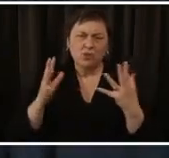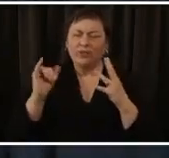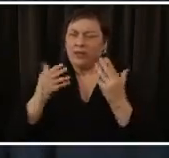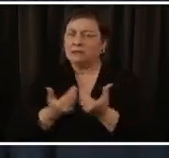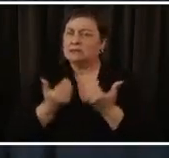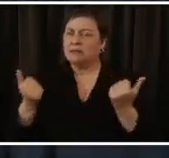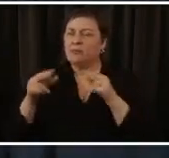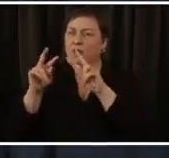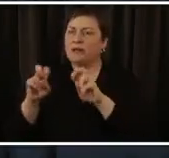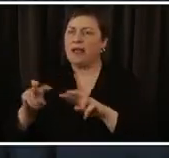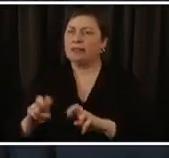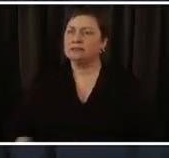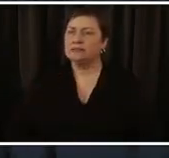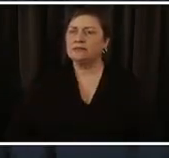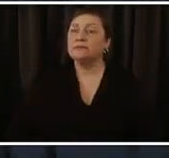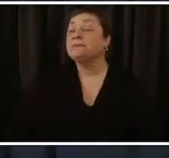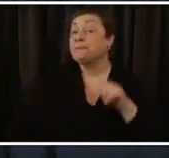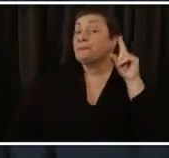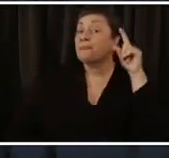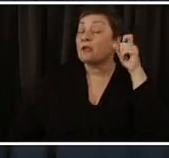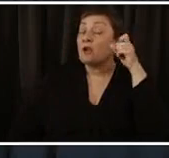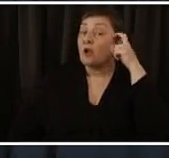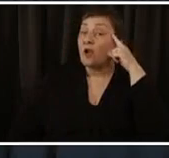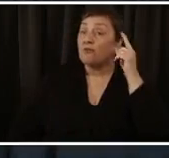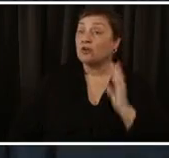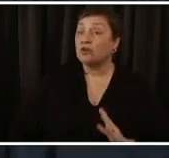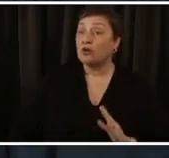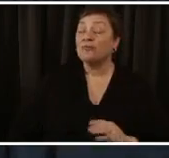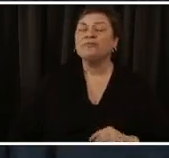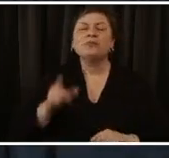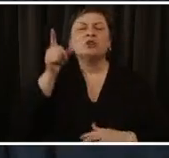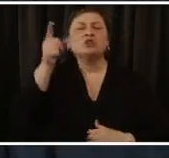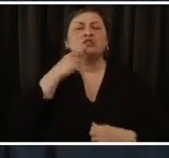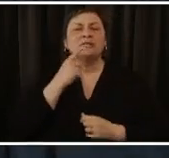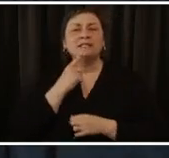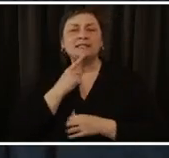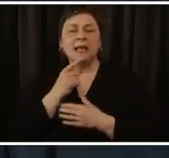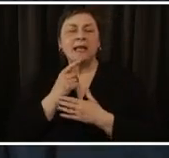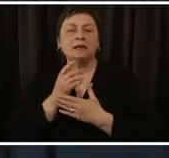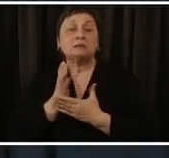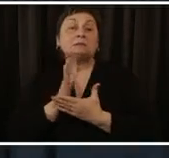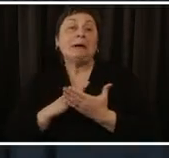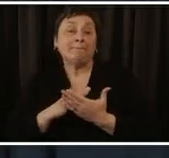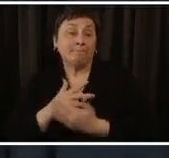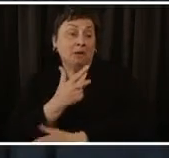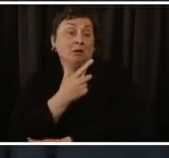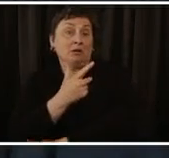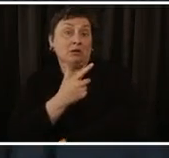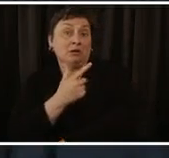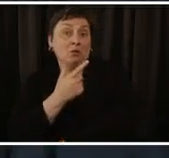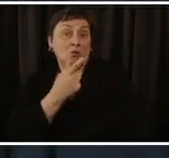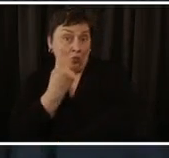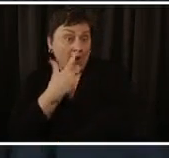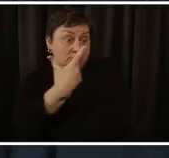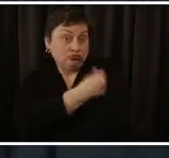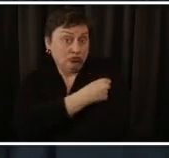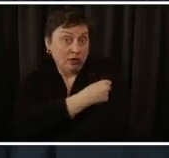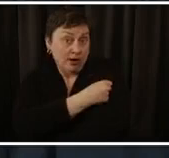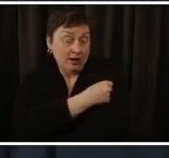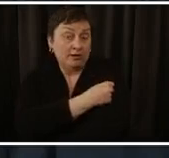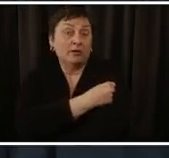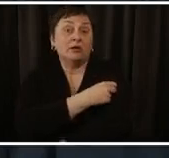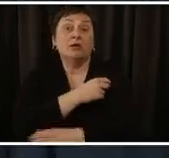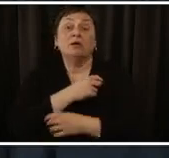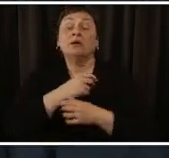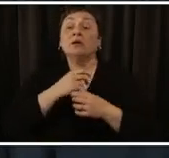This is Gabrielle. Just on that real quickly. So when she says the partially vaccinated, so that's the after you get your first dose, 2